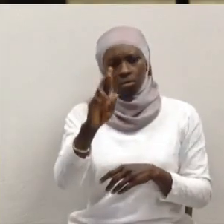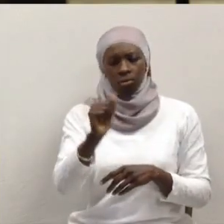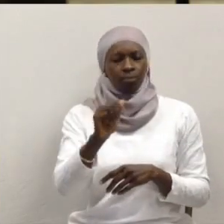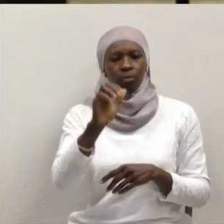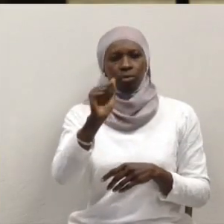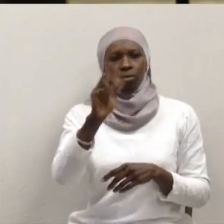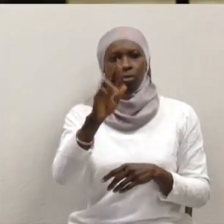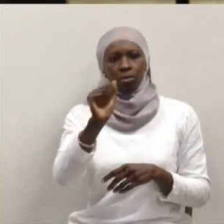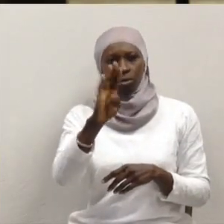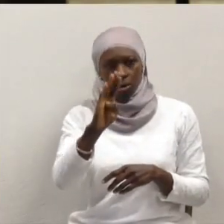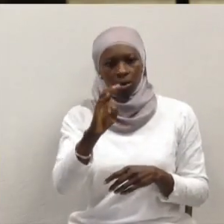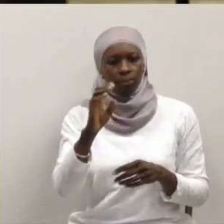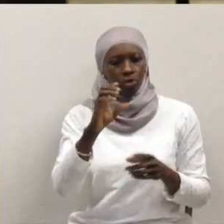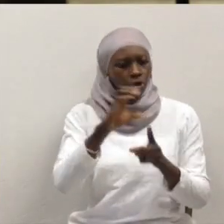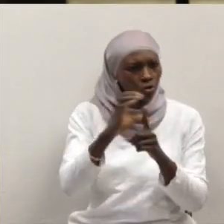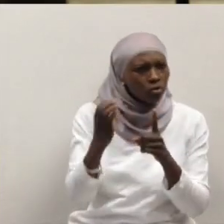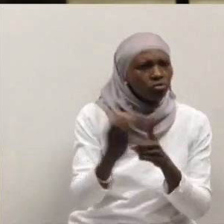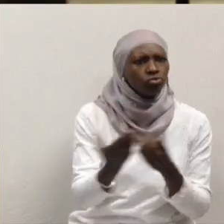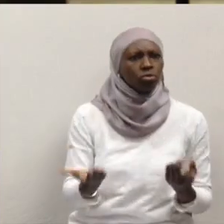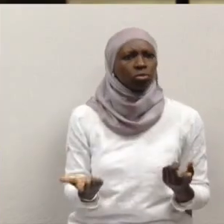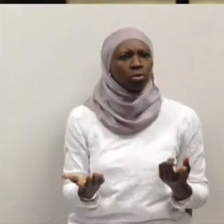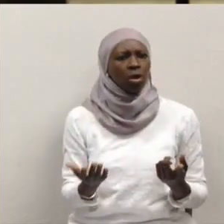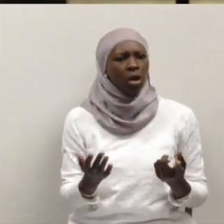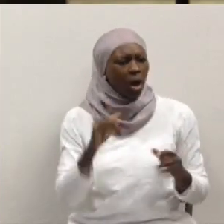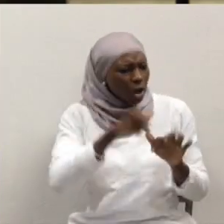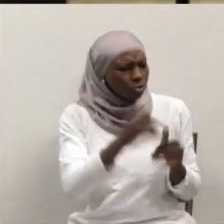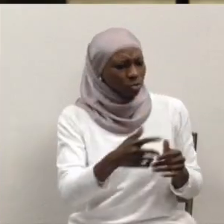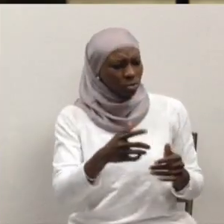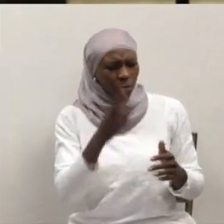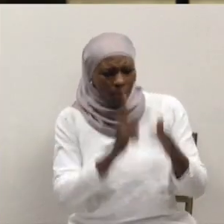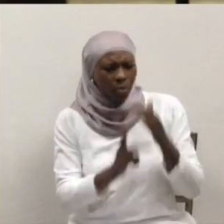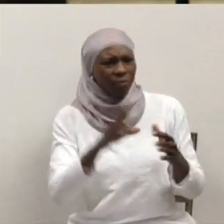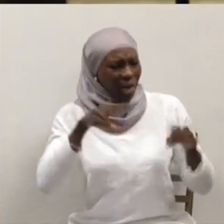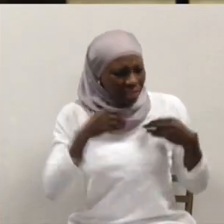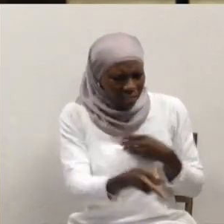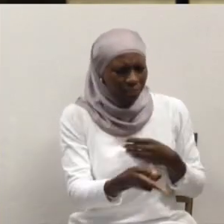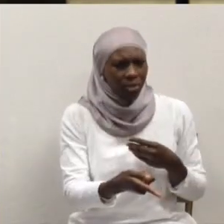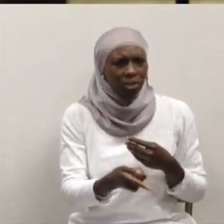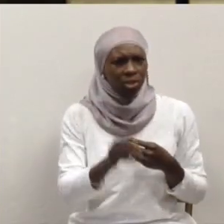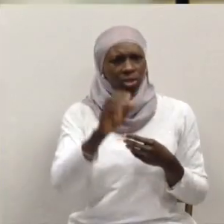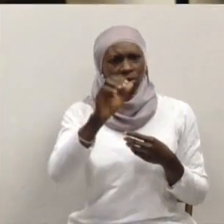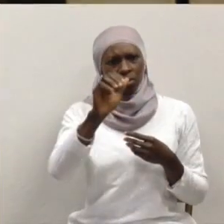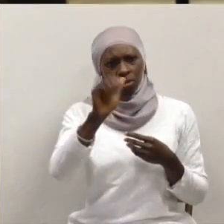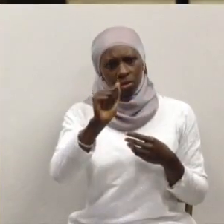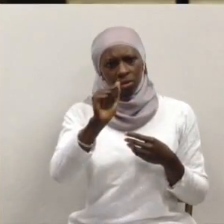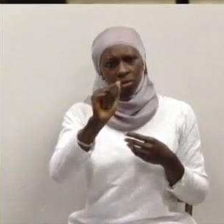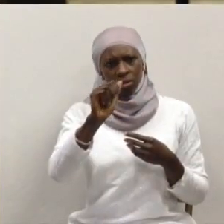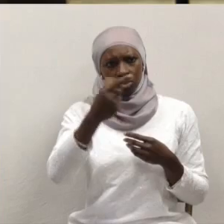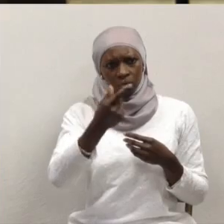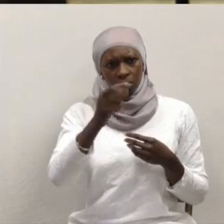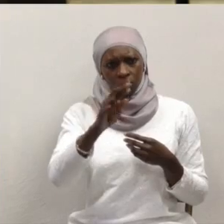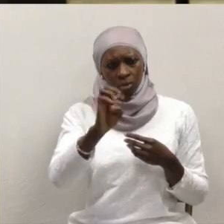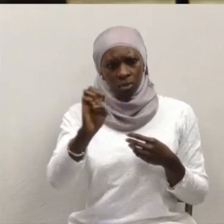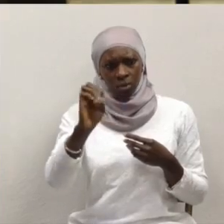alive, you stand up. But in this condition, the agreement was, what was in return of those conditions? That